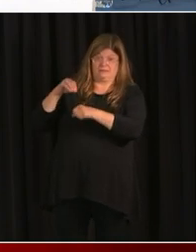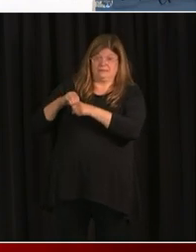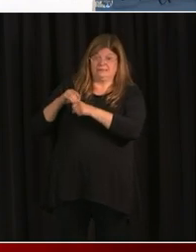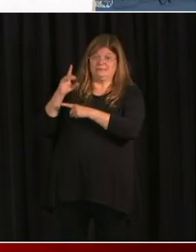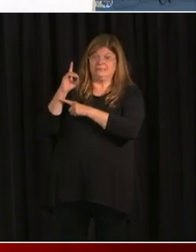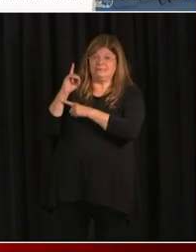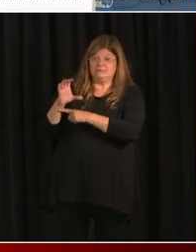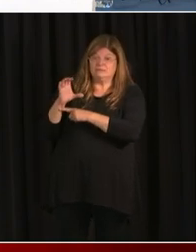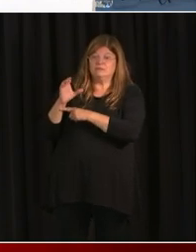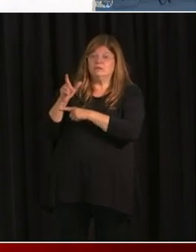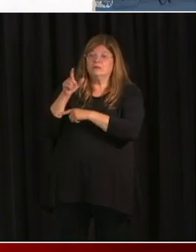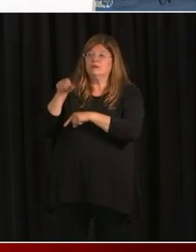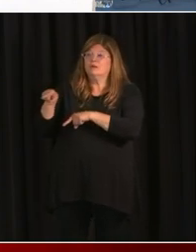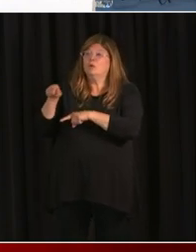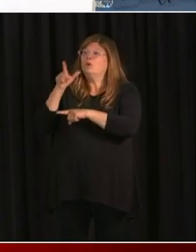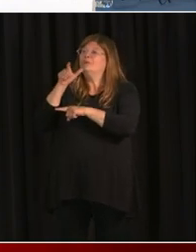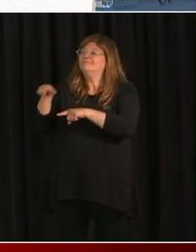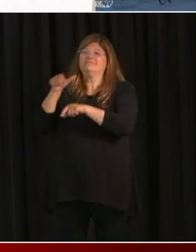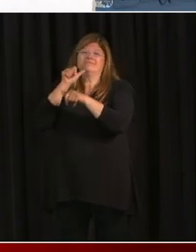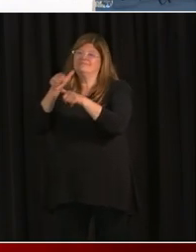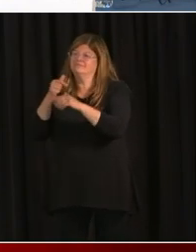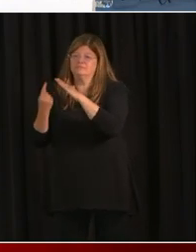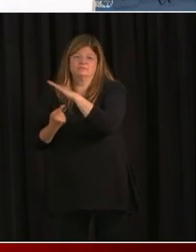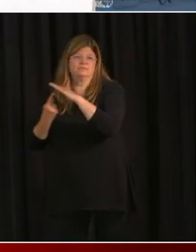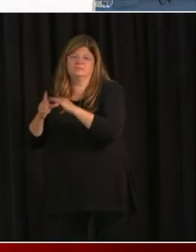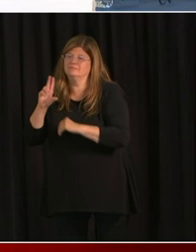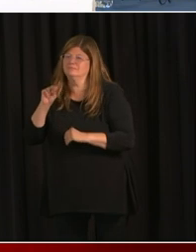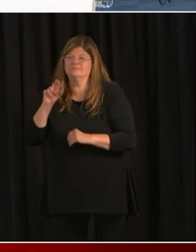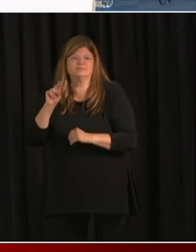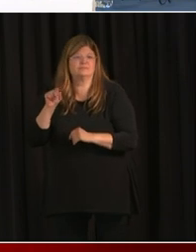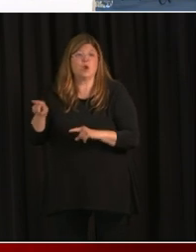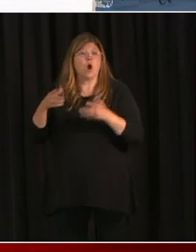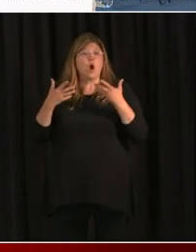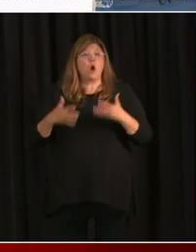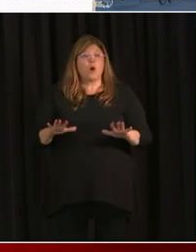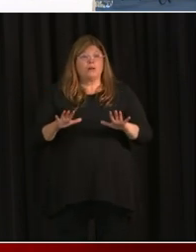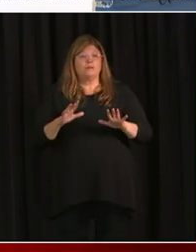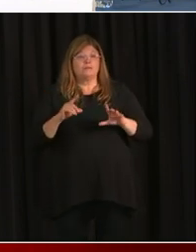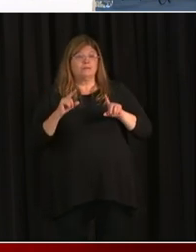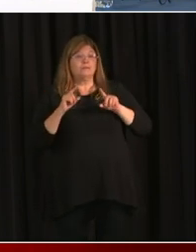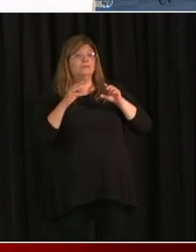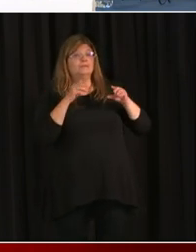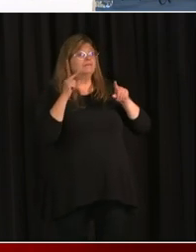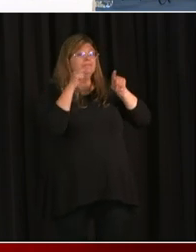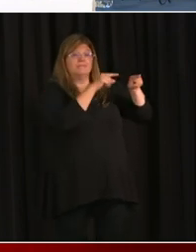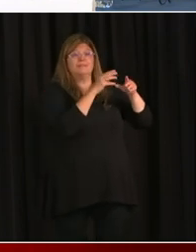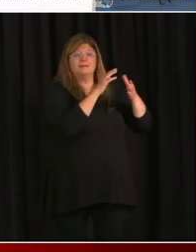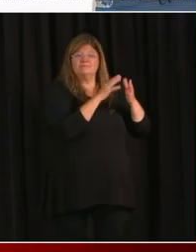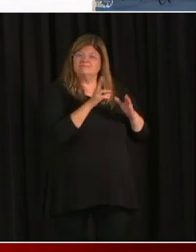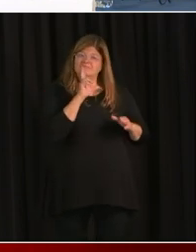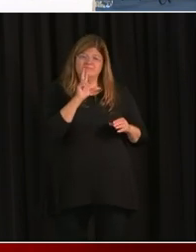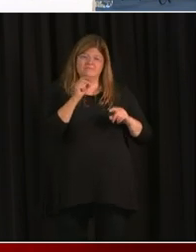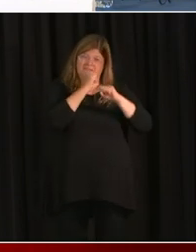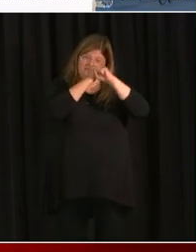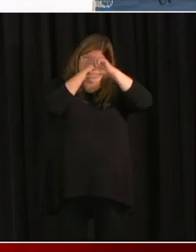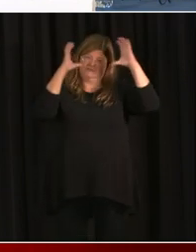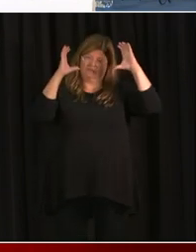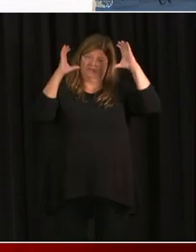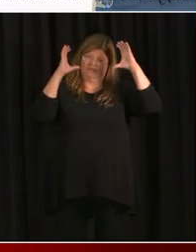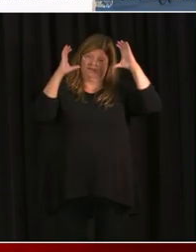were already in quarantine, are not people who were already someone else's close contact. As you could imagine, if